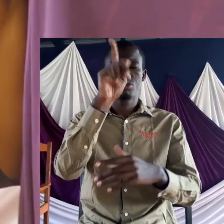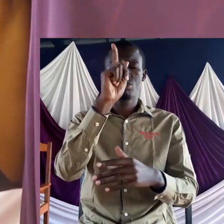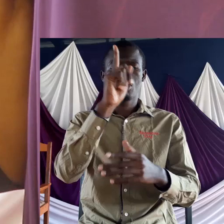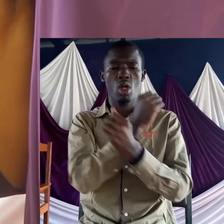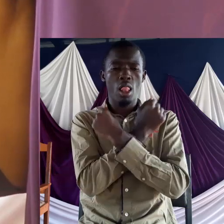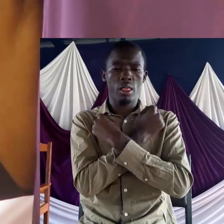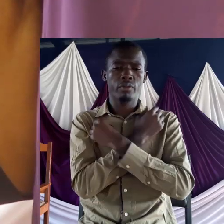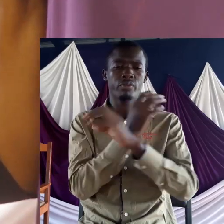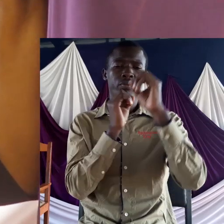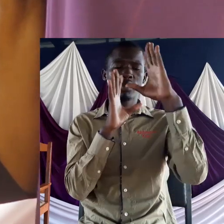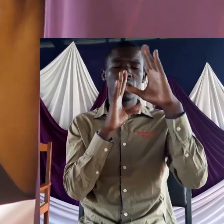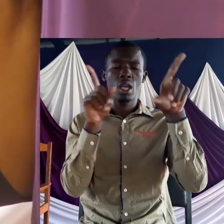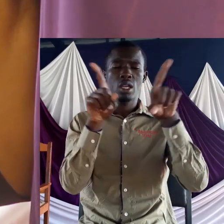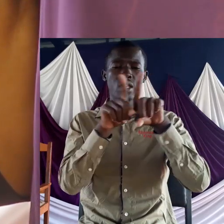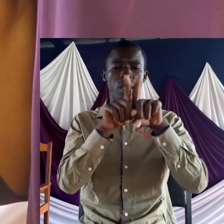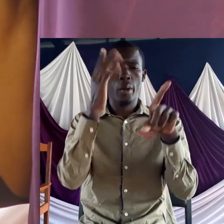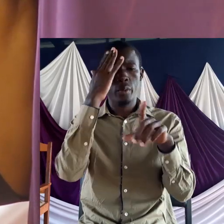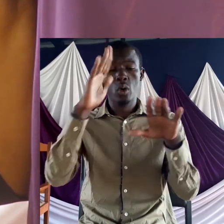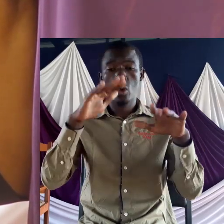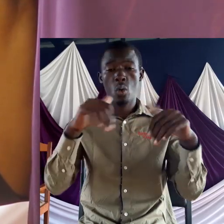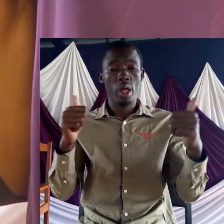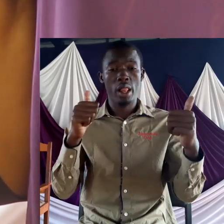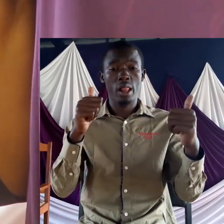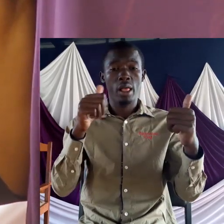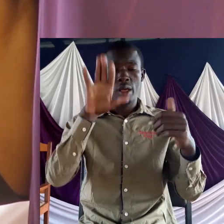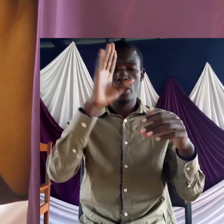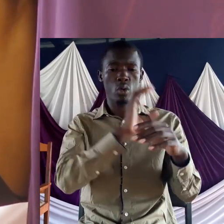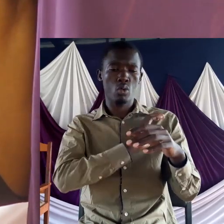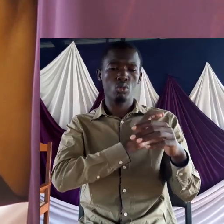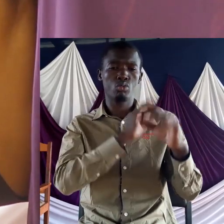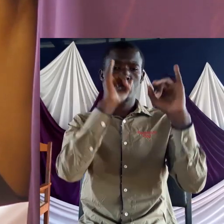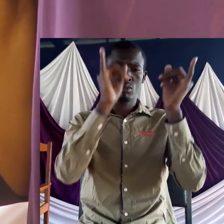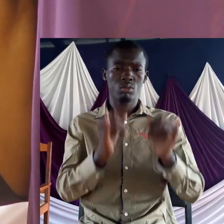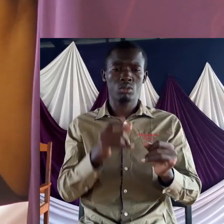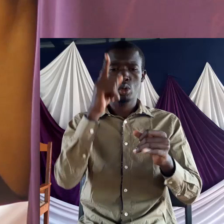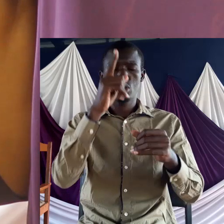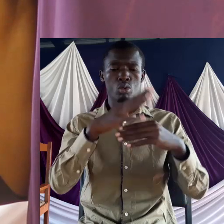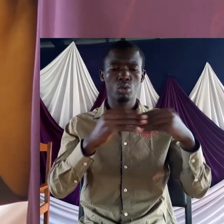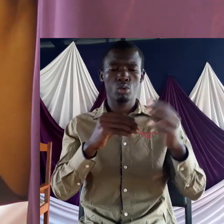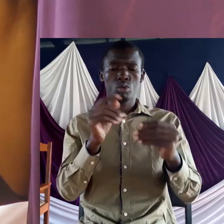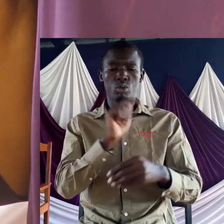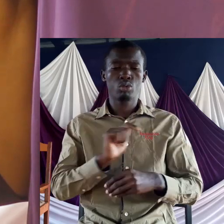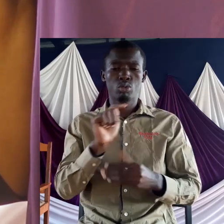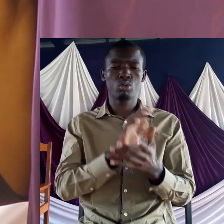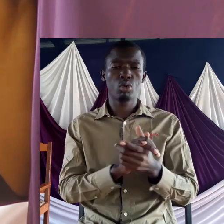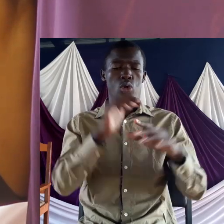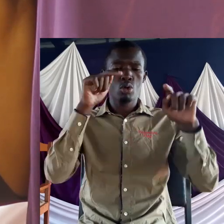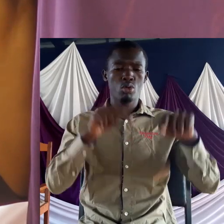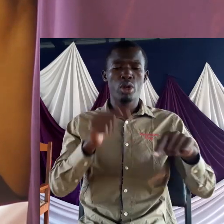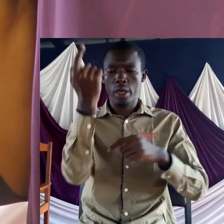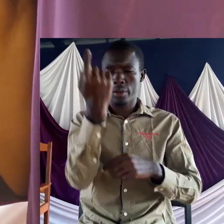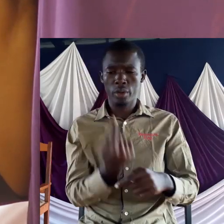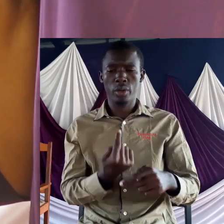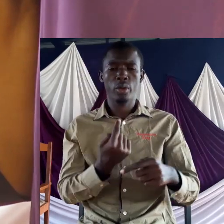Father. And Father, we know that in your own image and likeness, you created us. Father, today we come to you